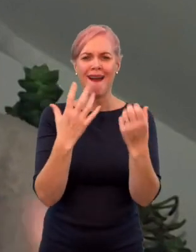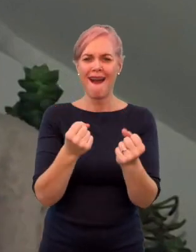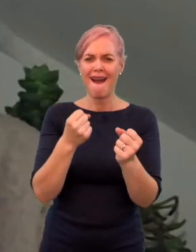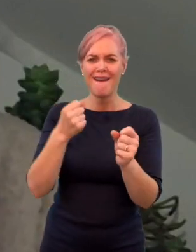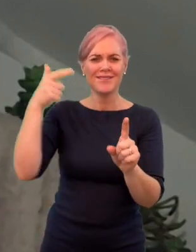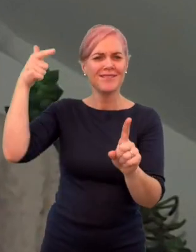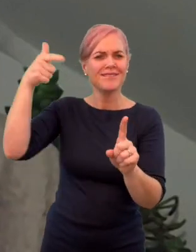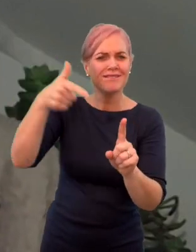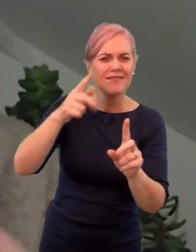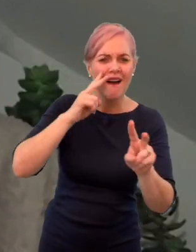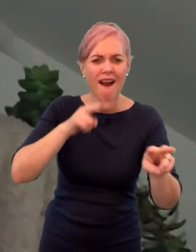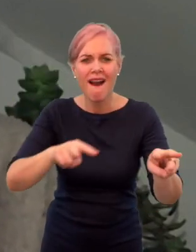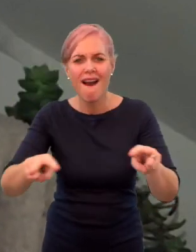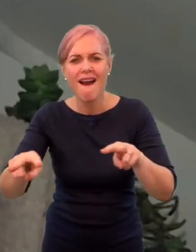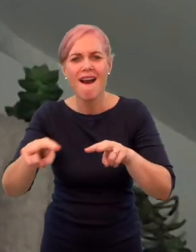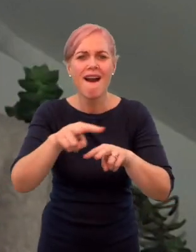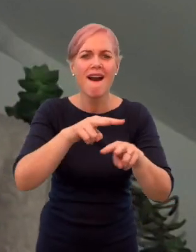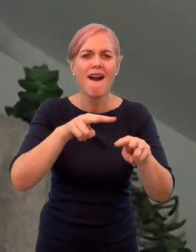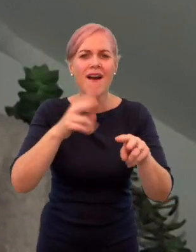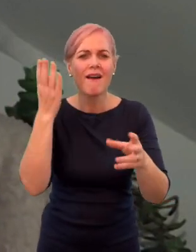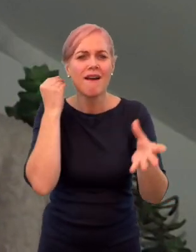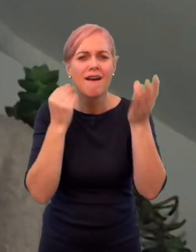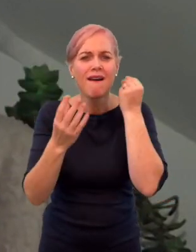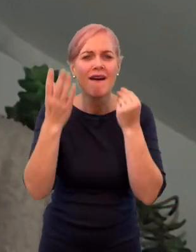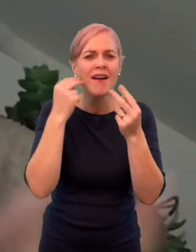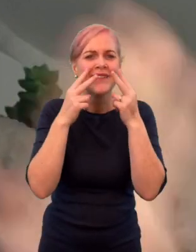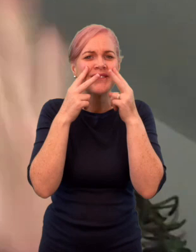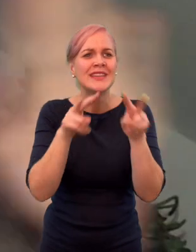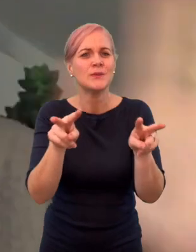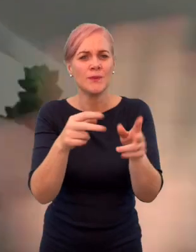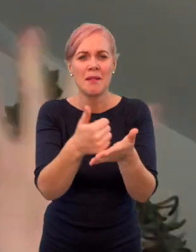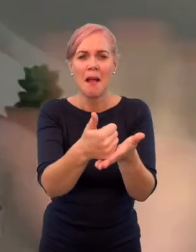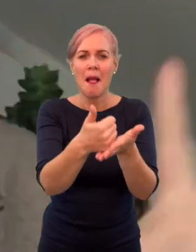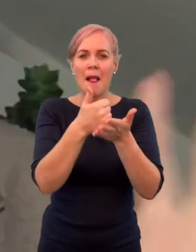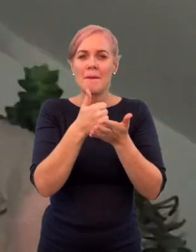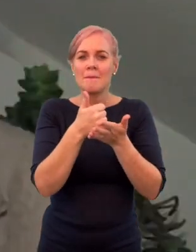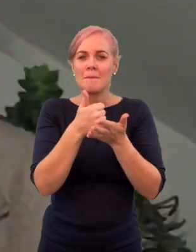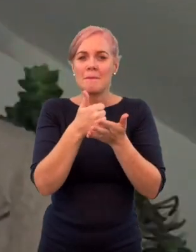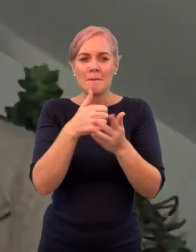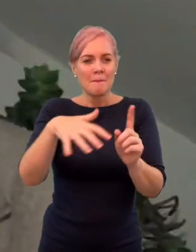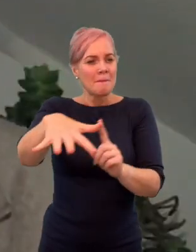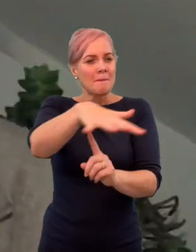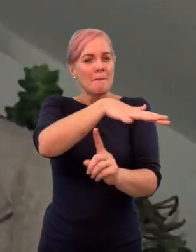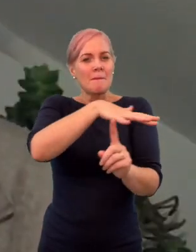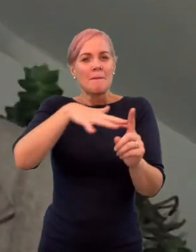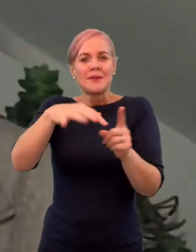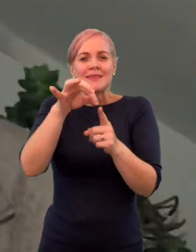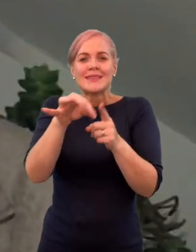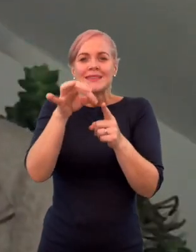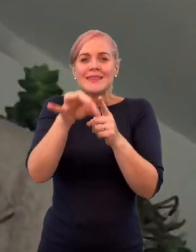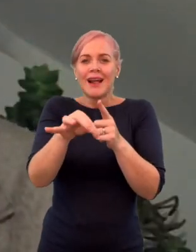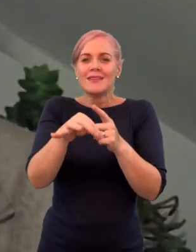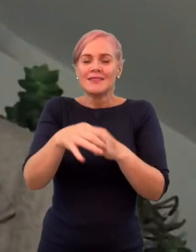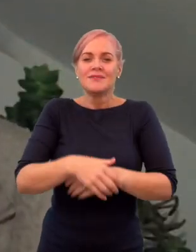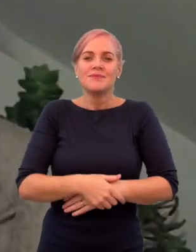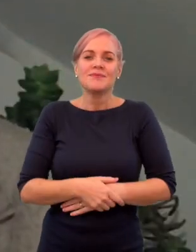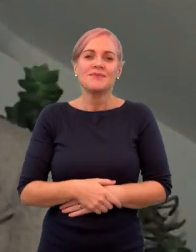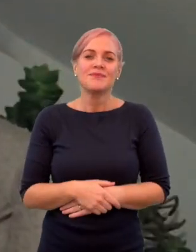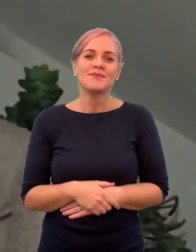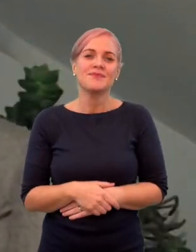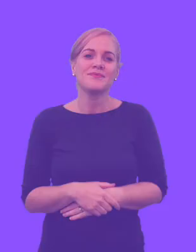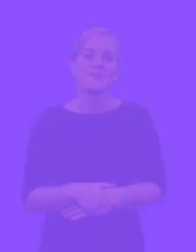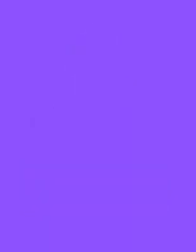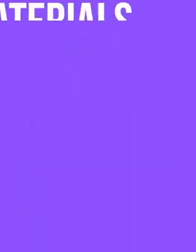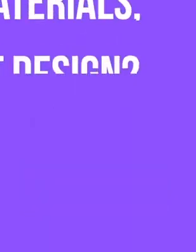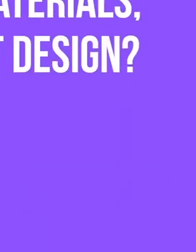bowls and, but we do have a world, um, an audiovisual world that is sort of helping explain the detail of that location.